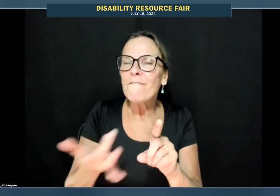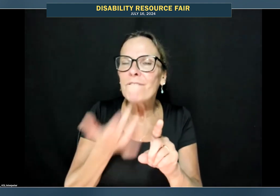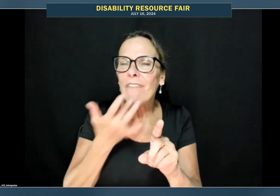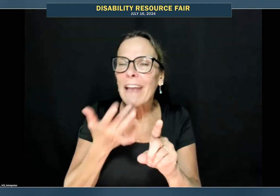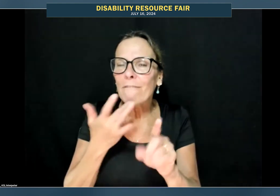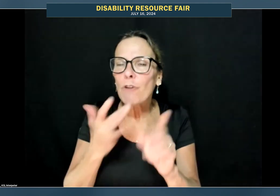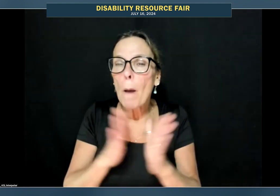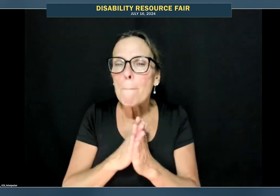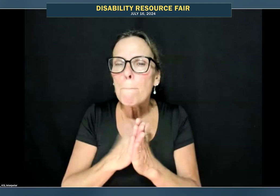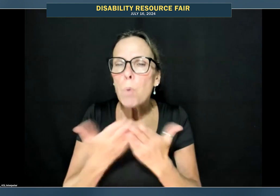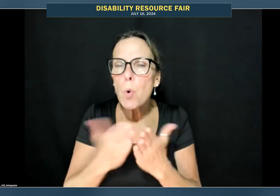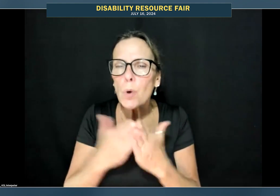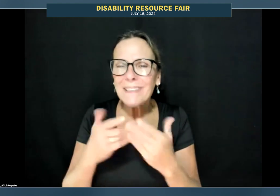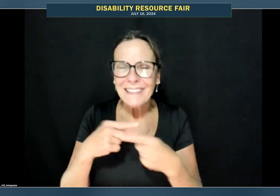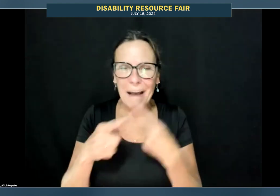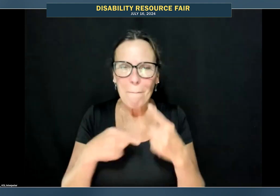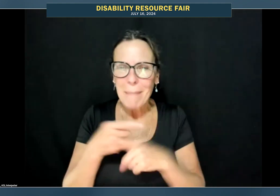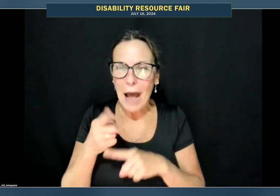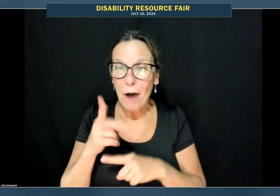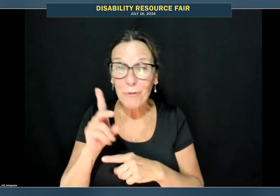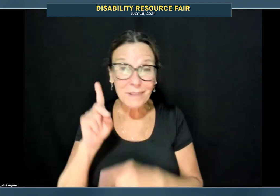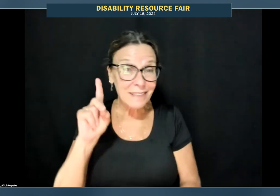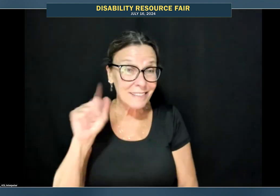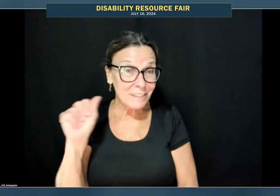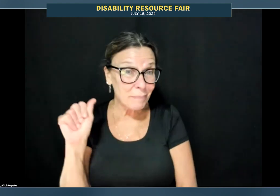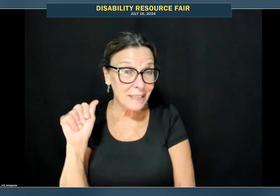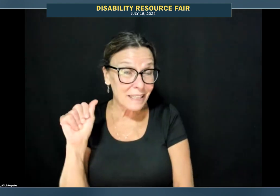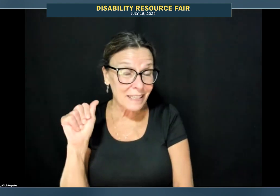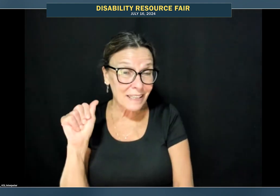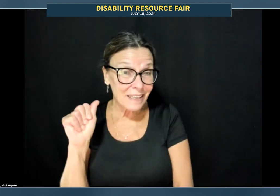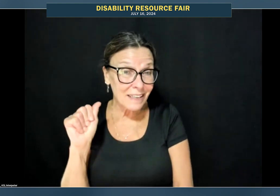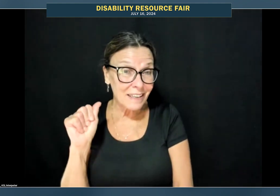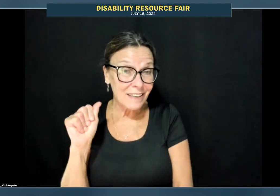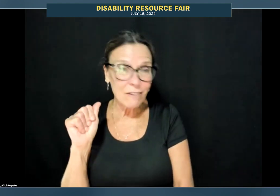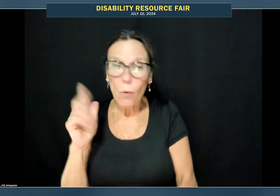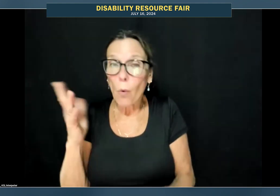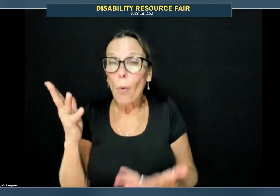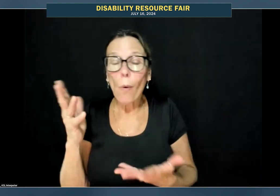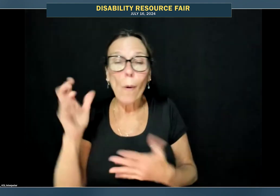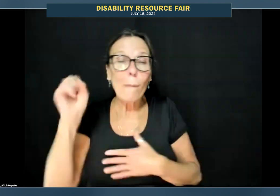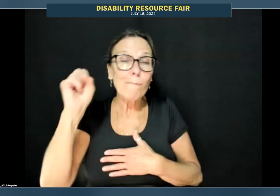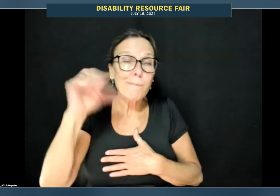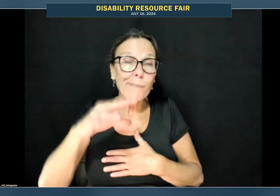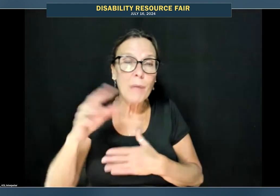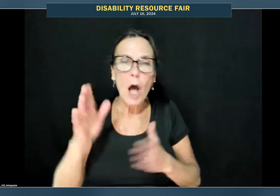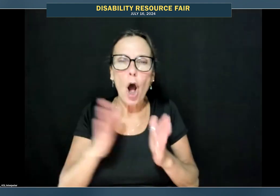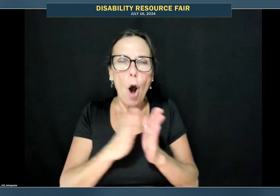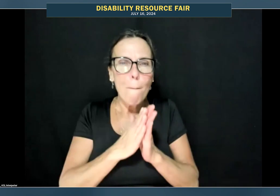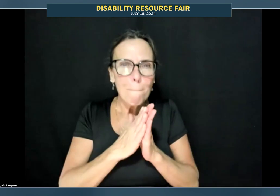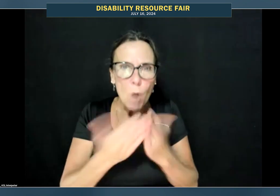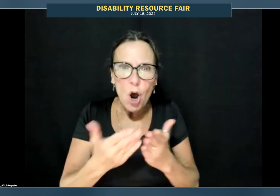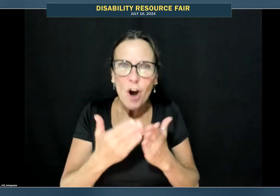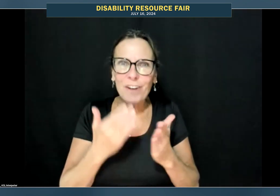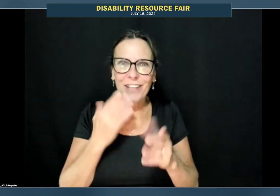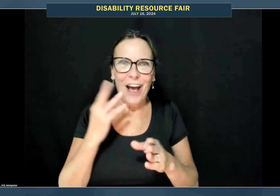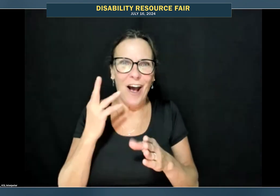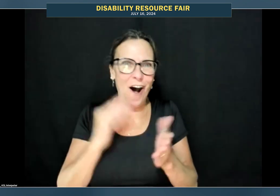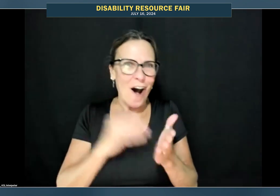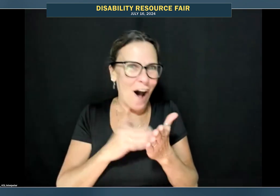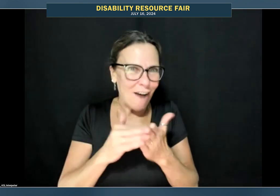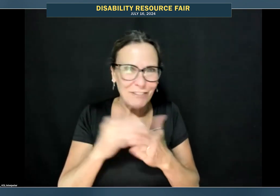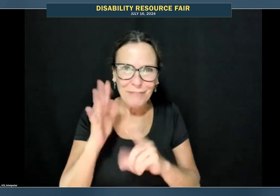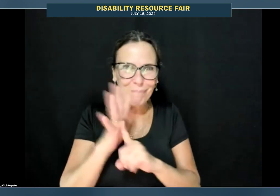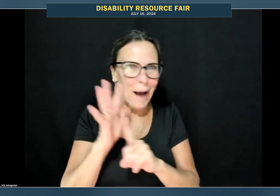books about disability, or like a book that's regularly checked out, you know, that is